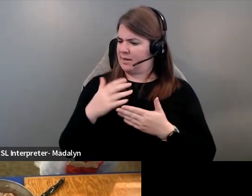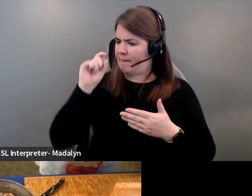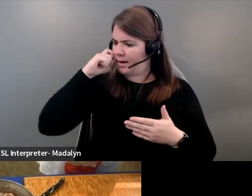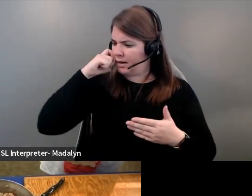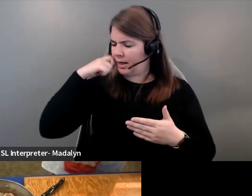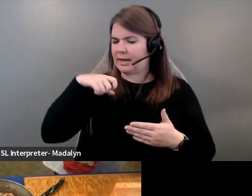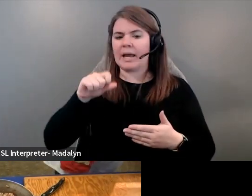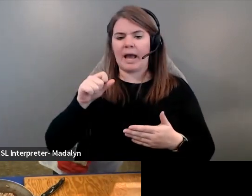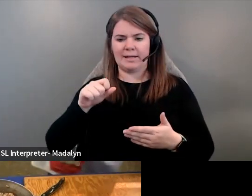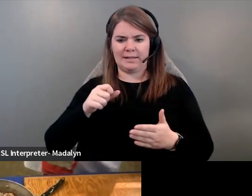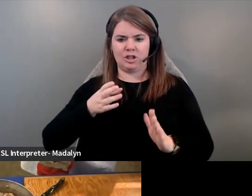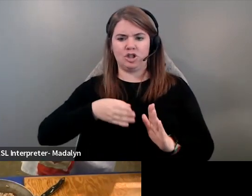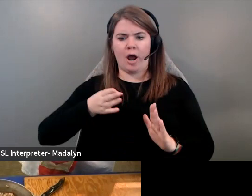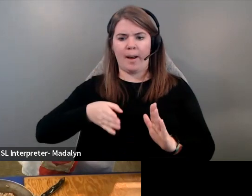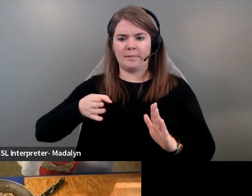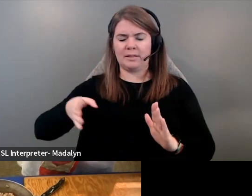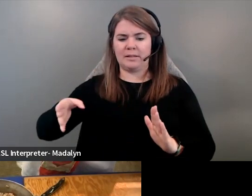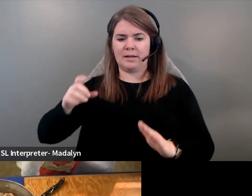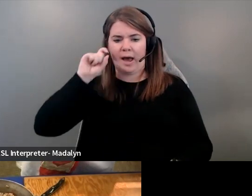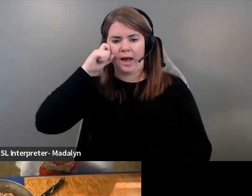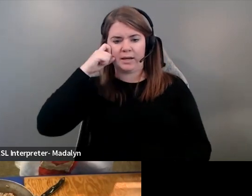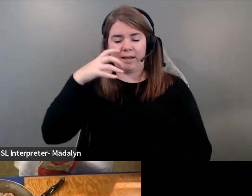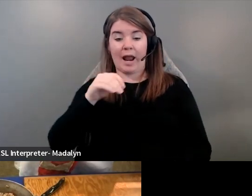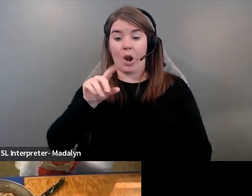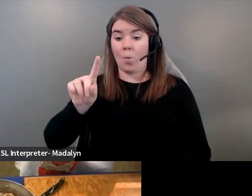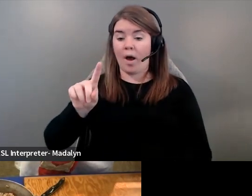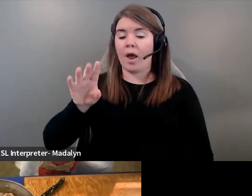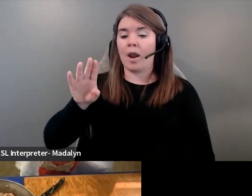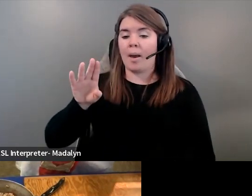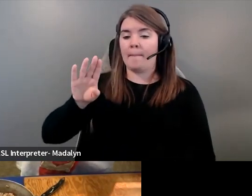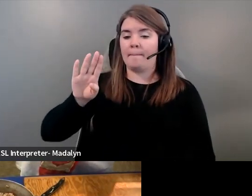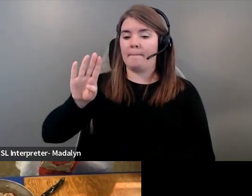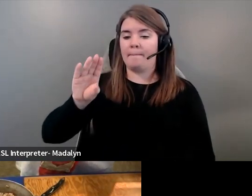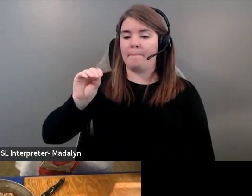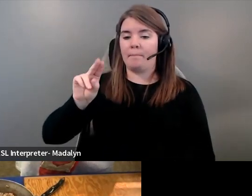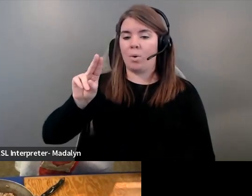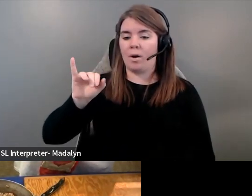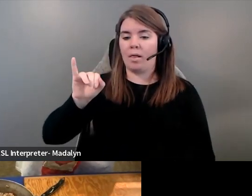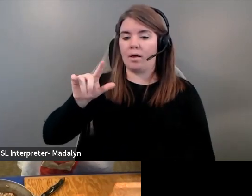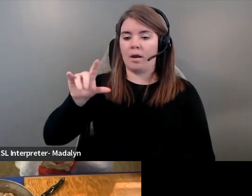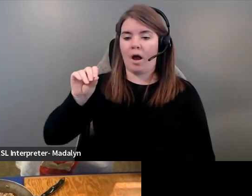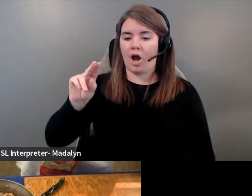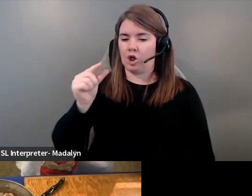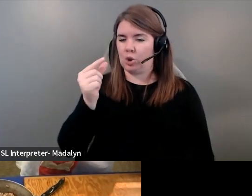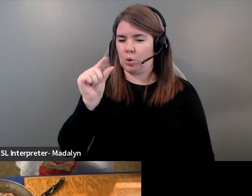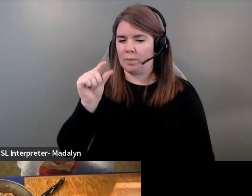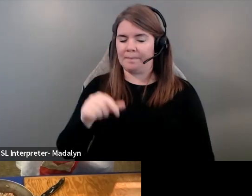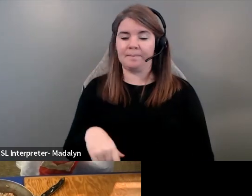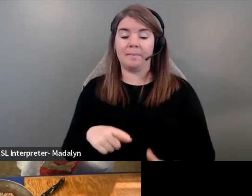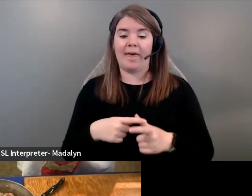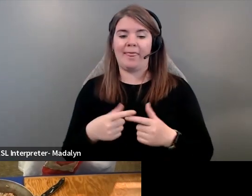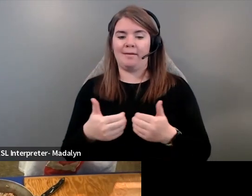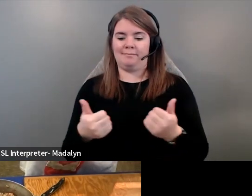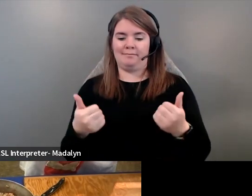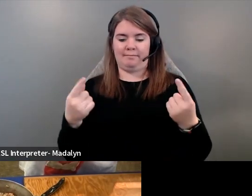some chopped onion and a bouillon cube for added flavor, garlic powder, and divide that into 2 because you're going to have